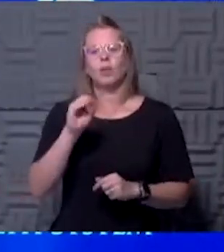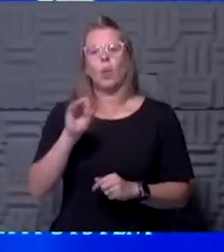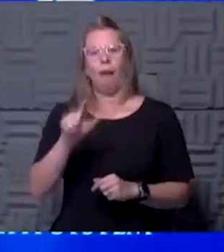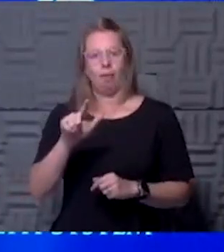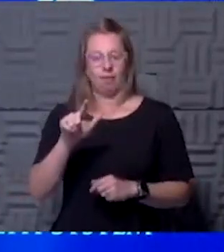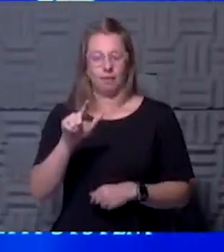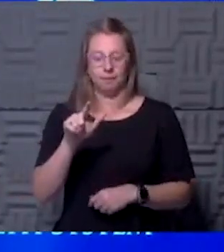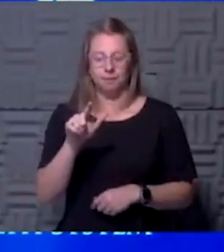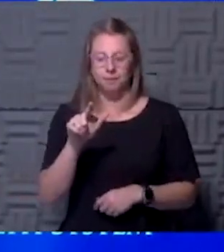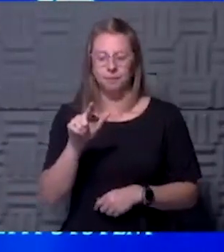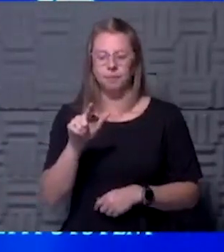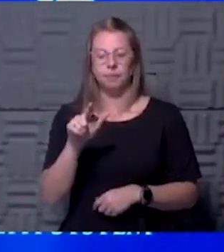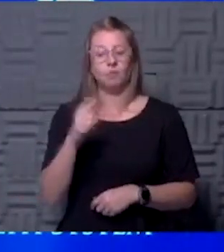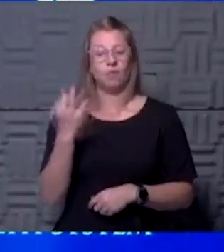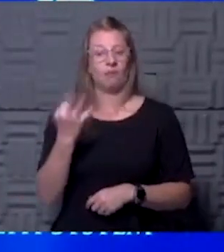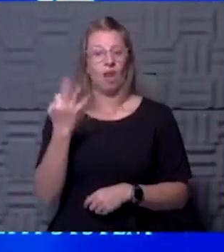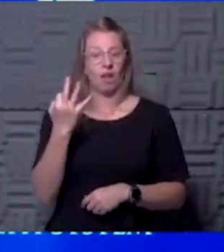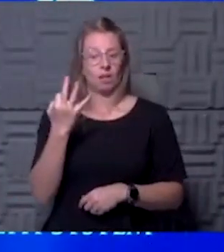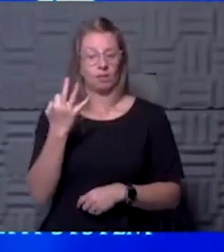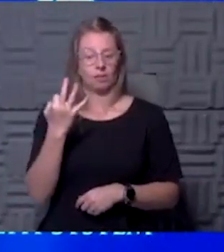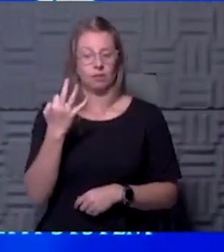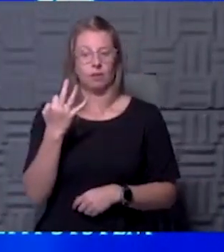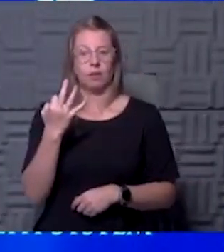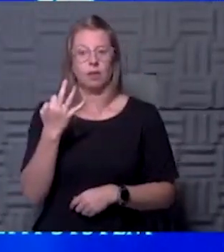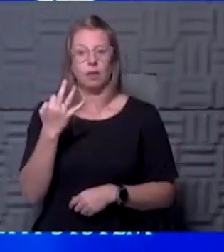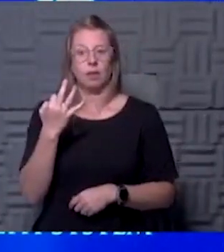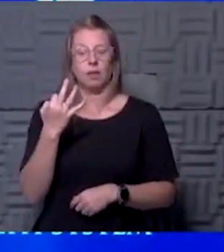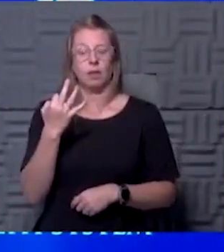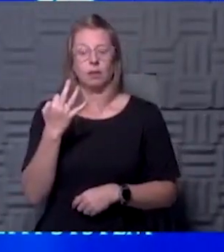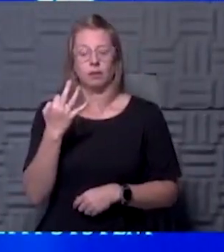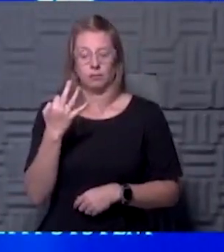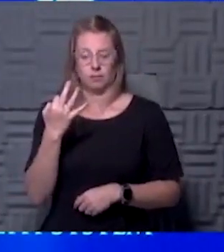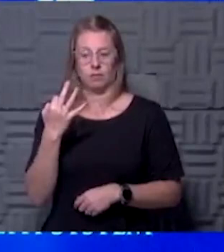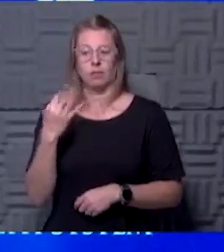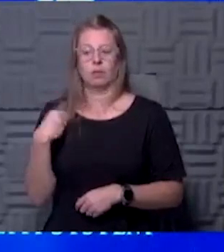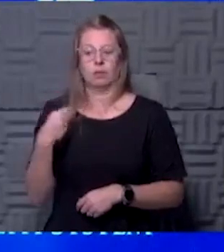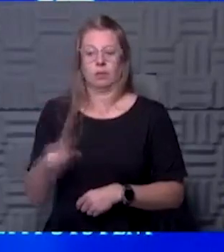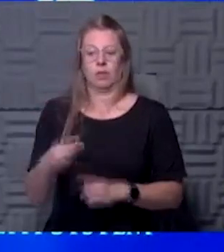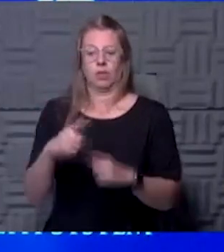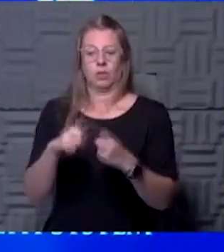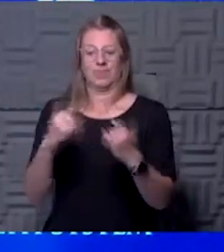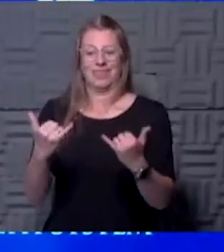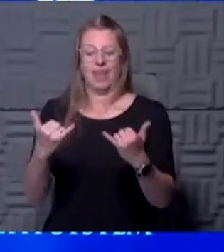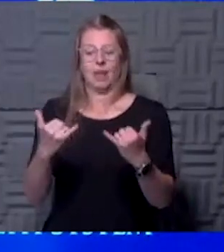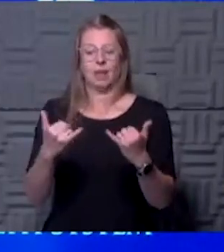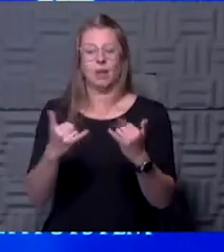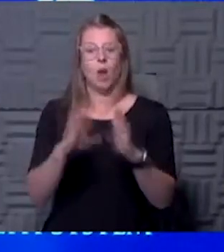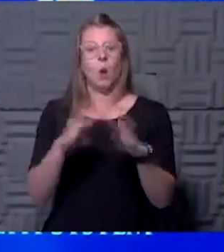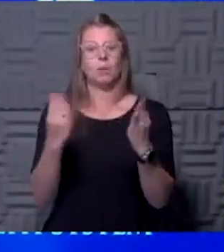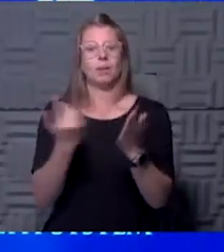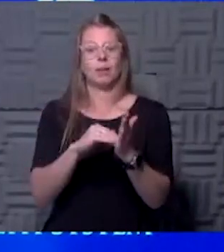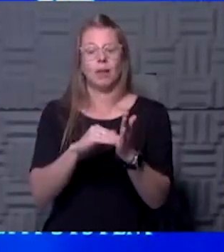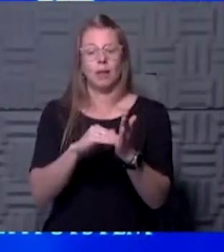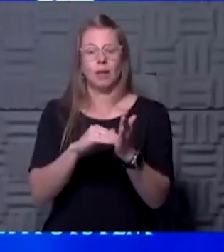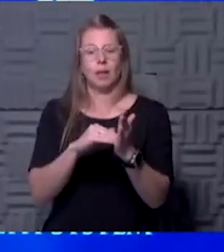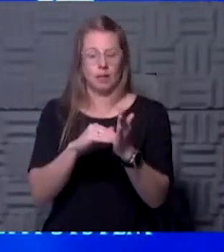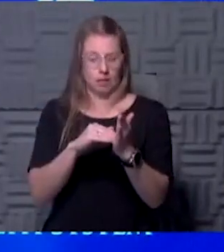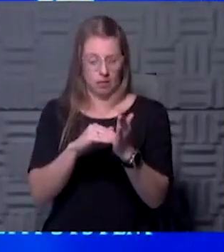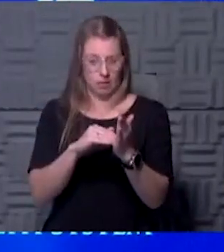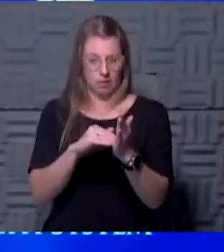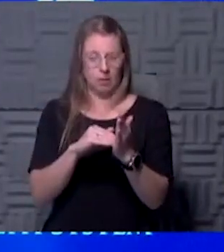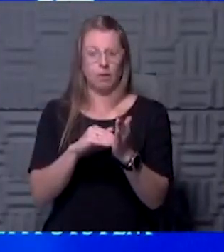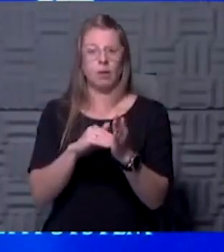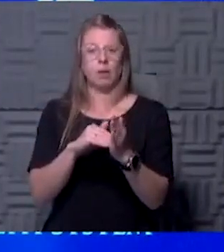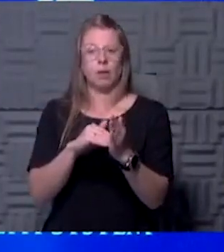this question. They were on Friday, and we're carrying it over to today. When looking at school reopening, wouldn't it make sense to exclude institutional